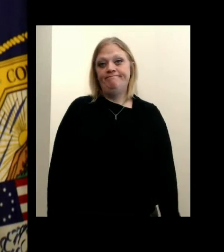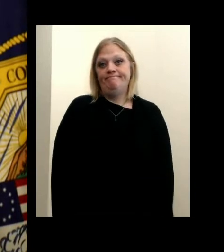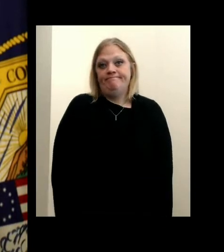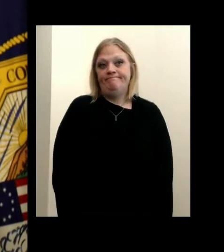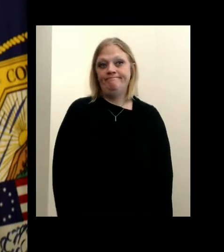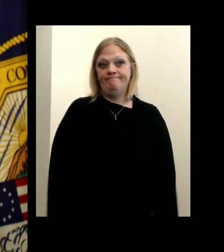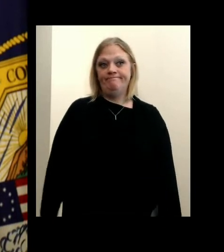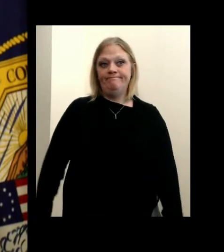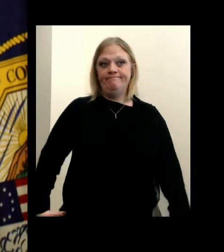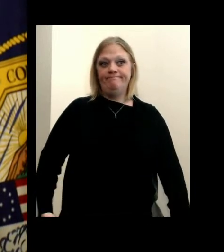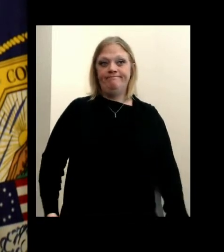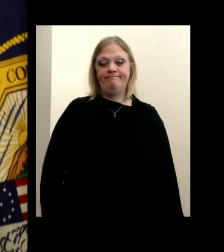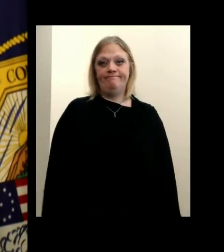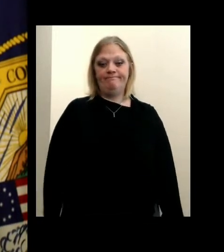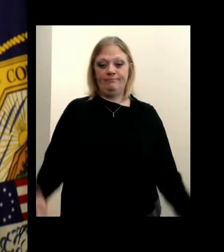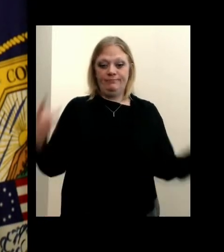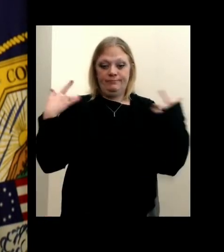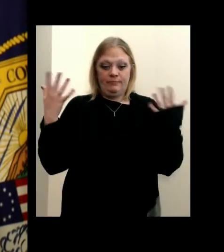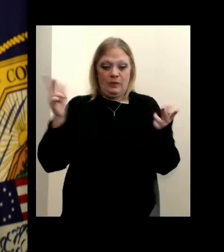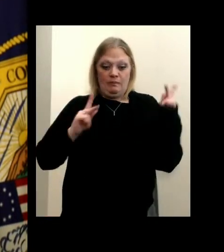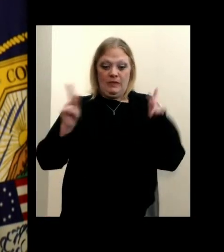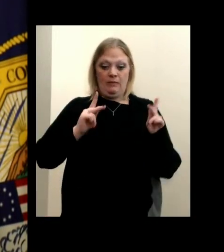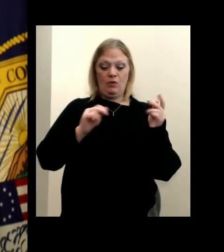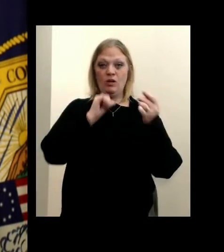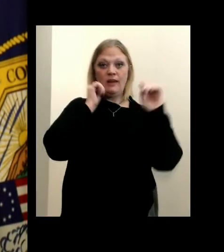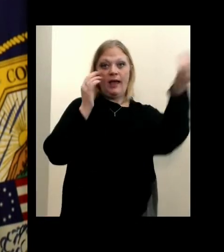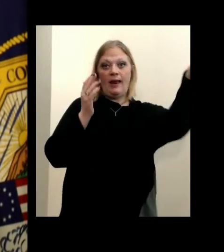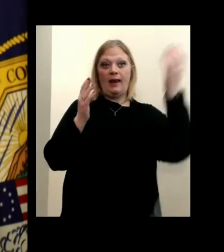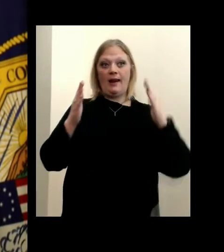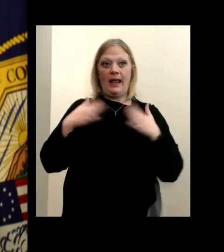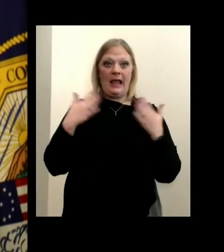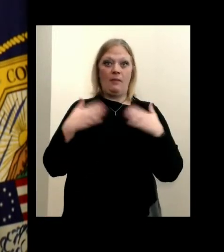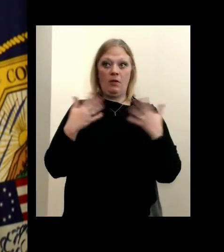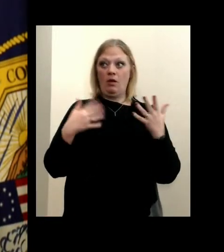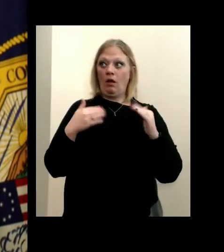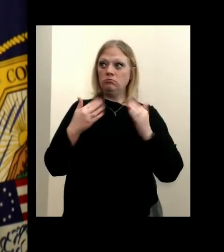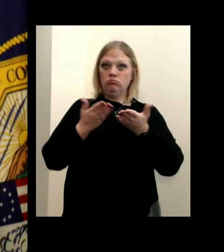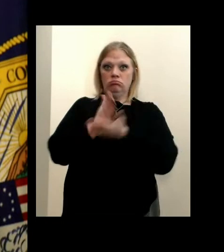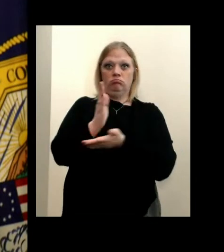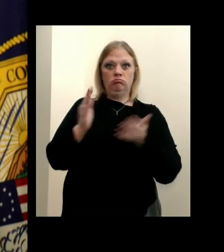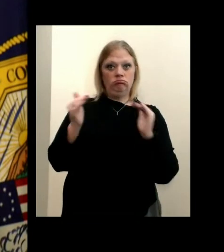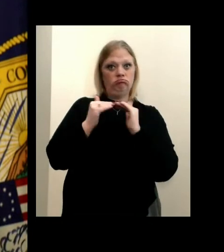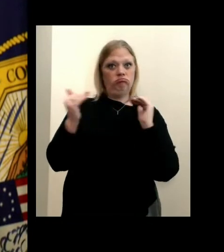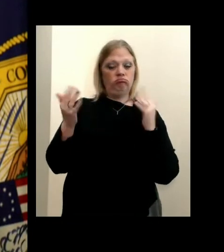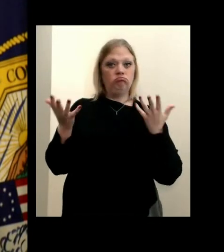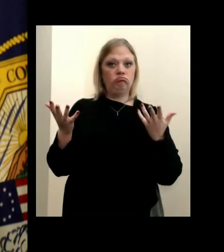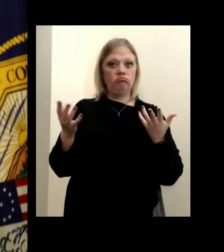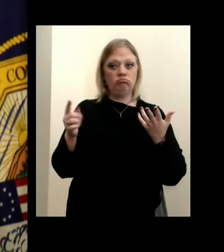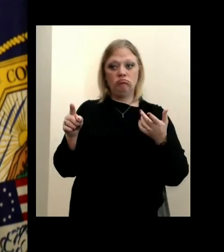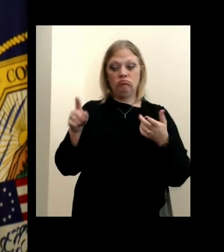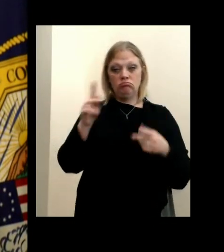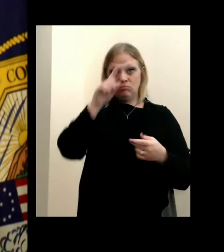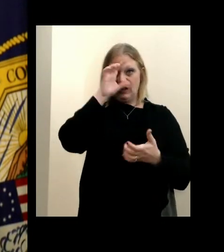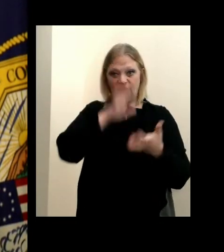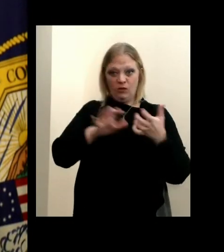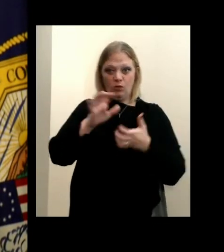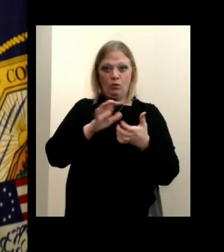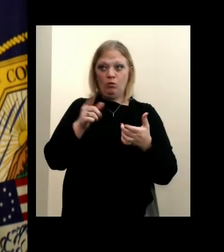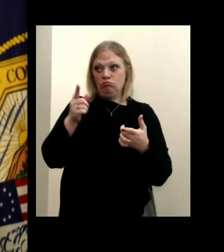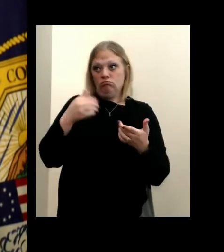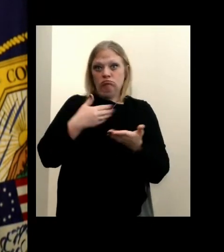are unhappy, justifiably so. They're confused, justifiably